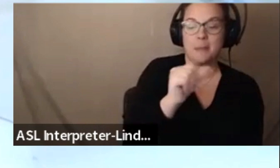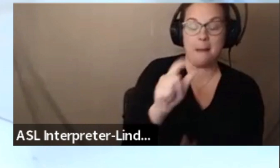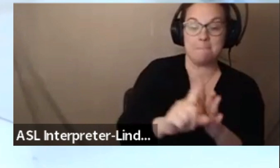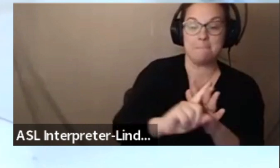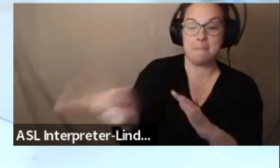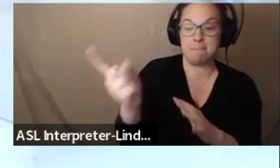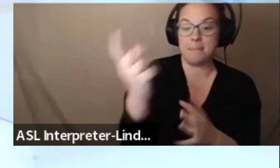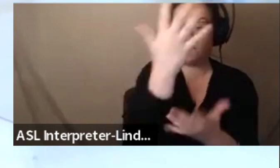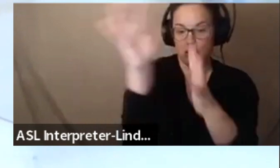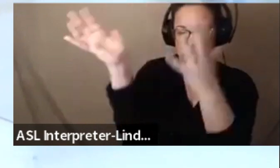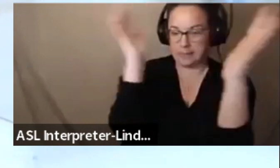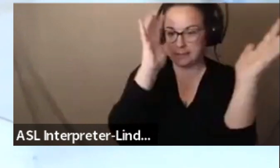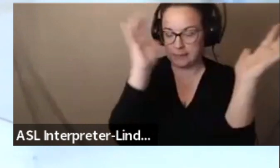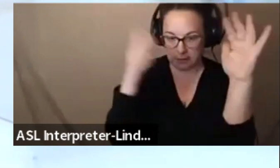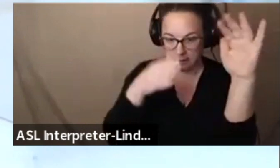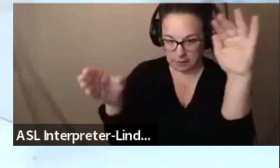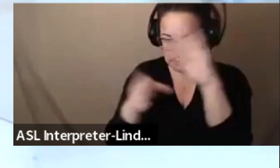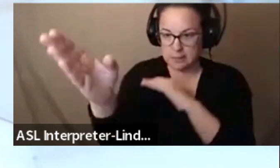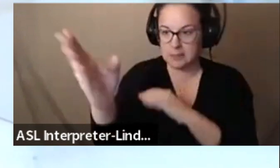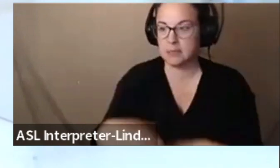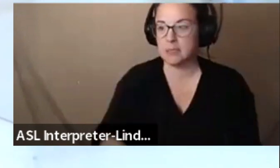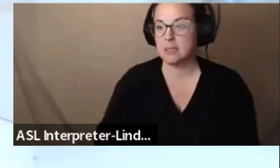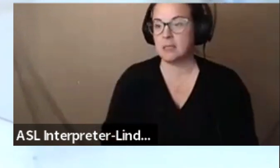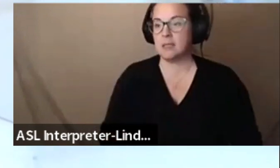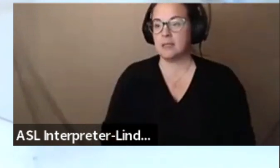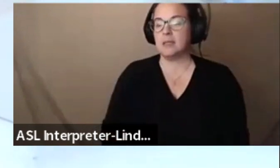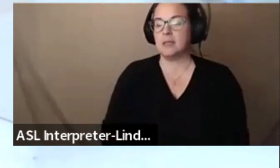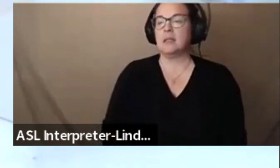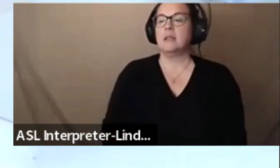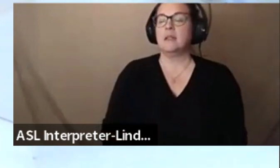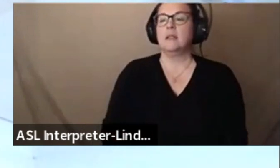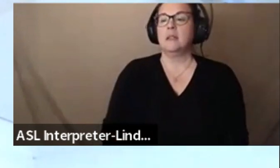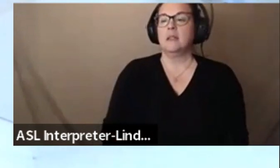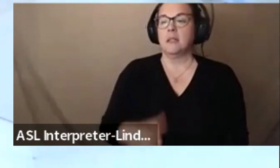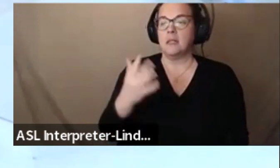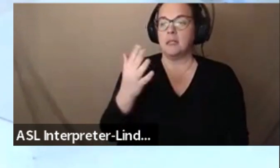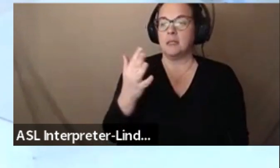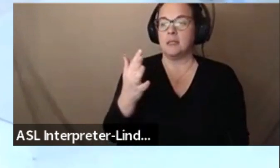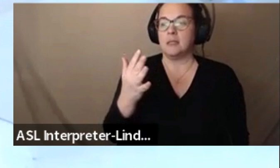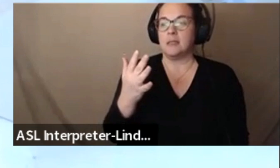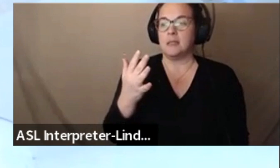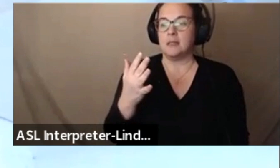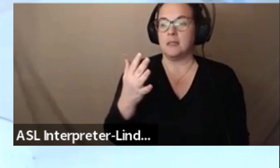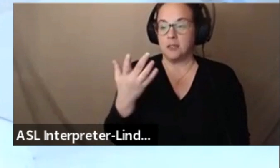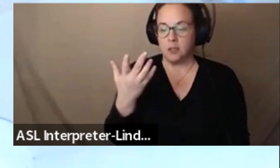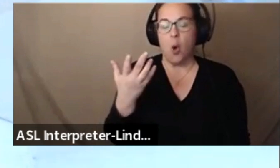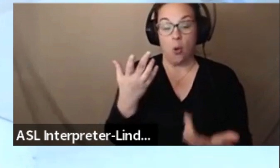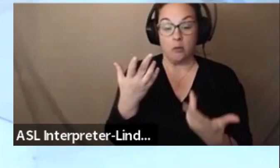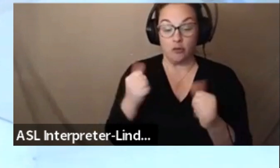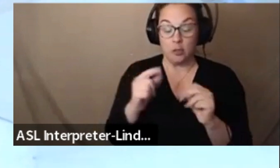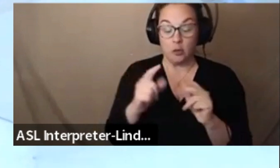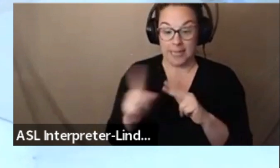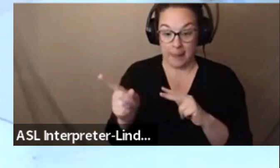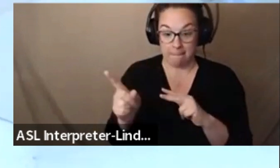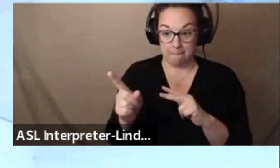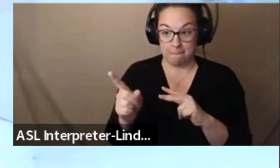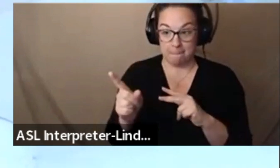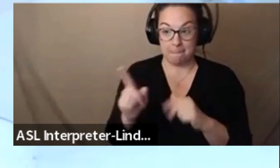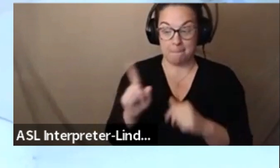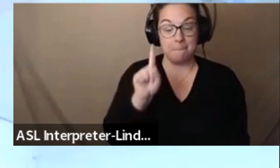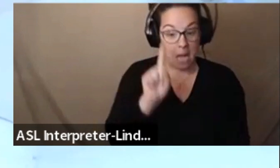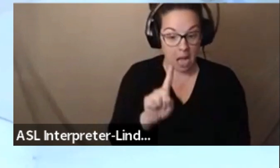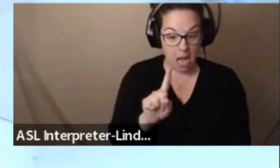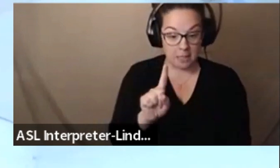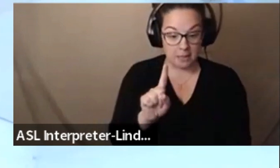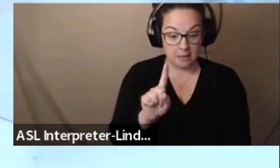Hermia run away into the forest in Athens, and or surrounding Athens, and are trying to get